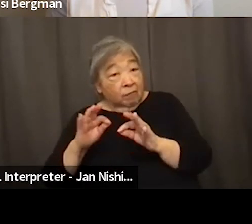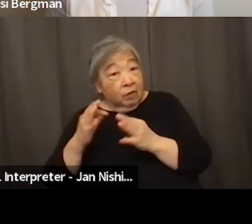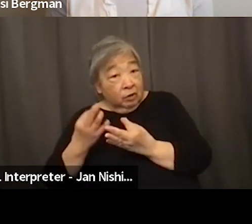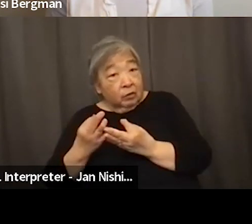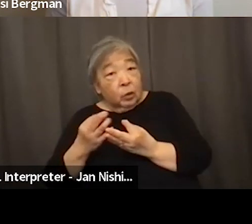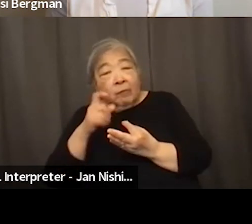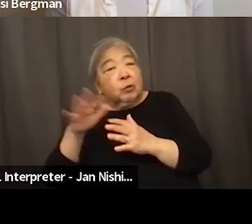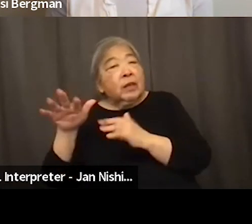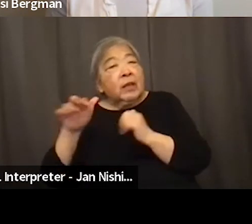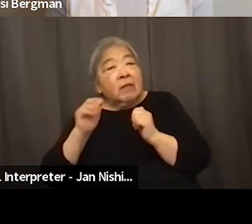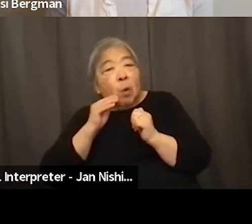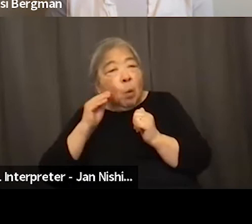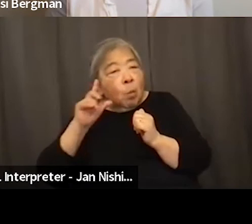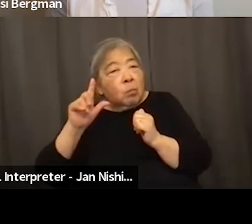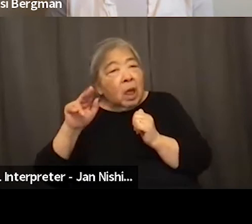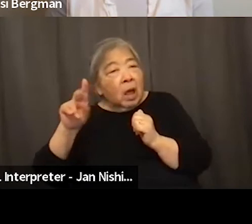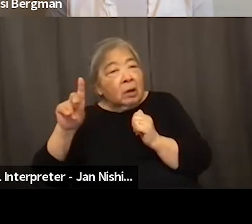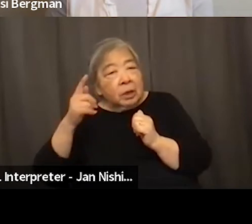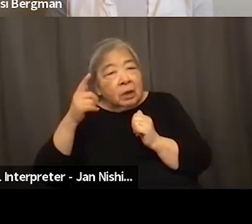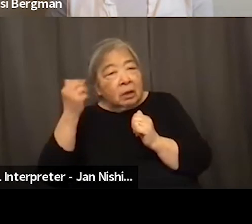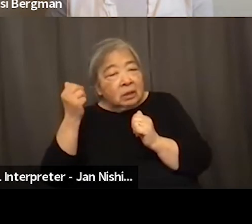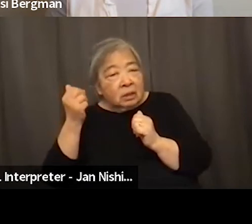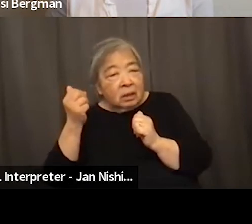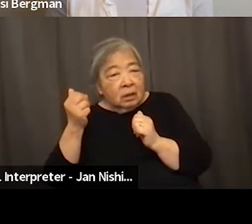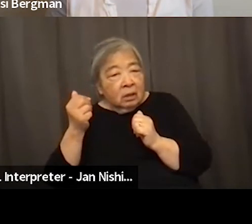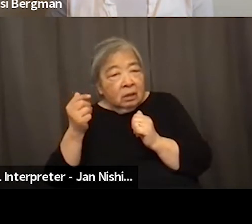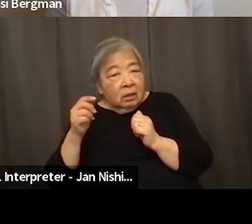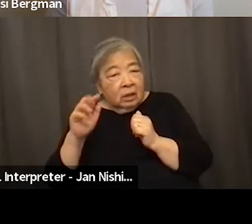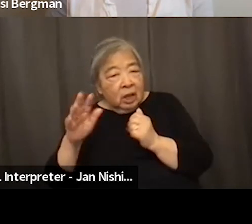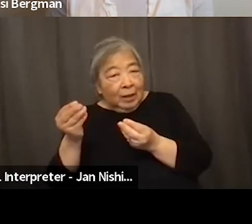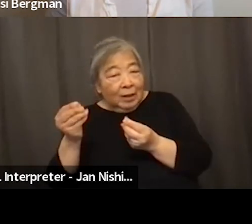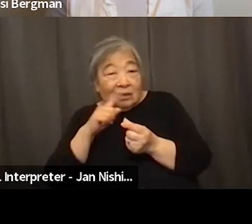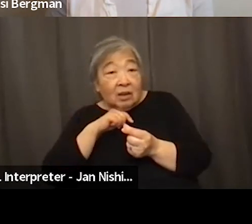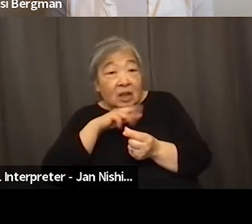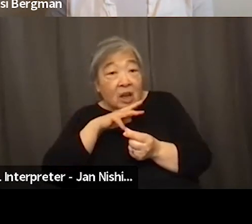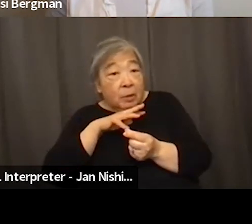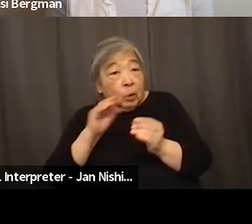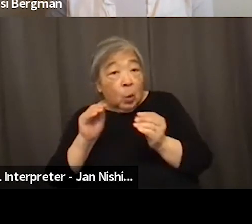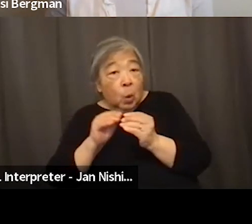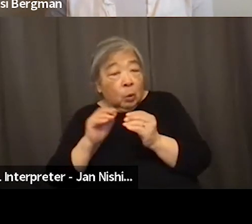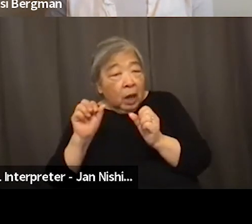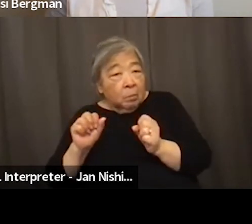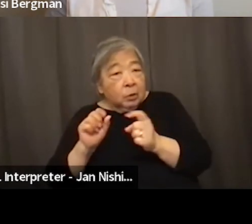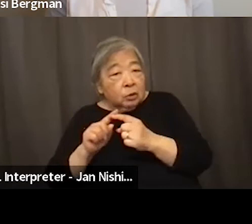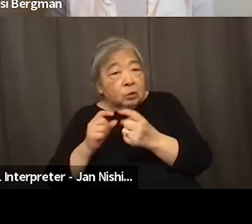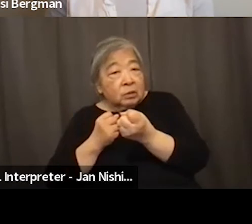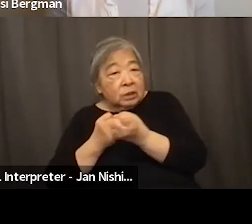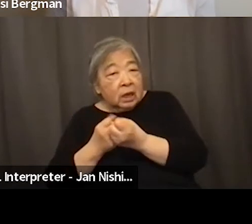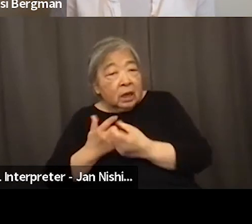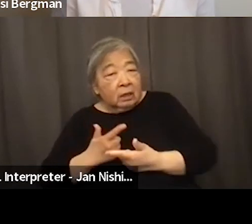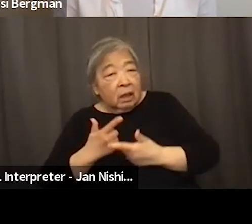from their homelands because their homelands are contaminated and no longer able to sustain life.